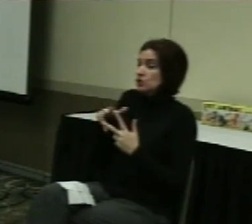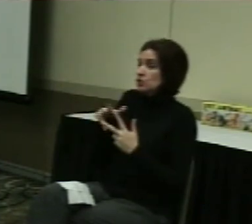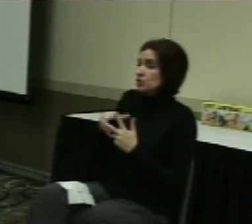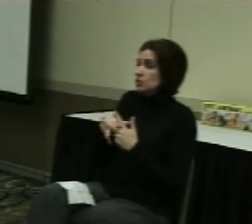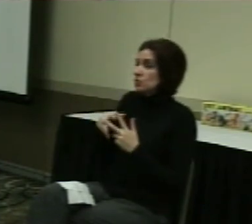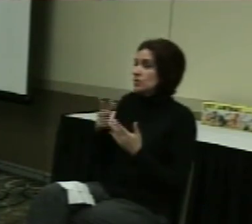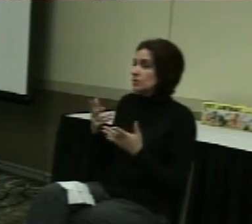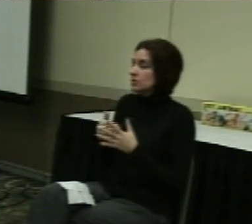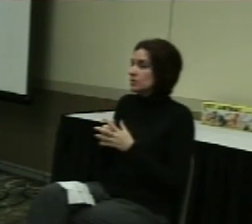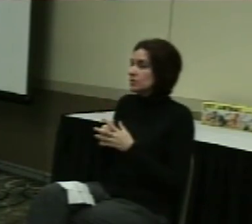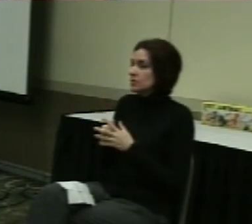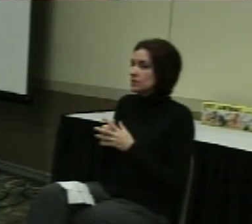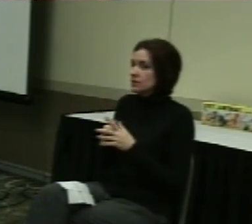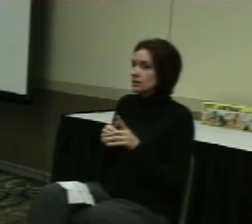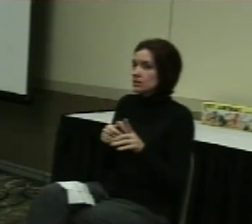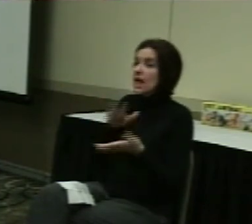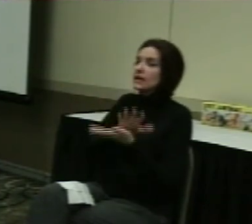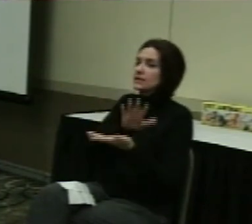one more blank.